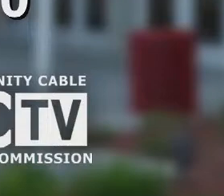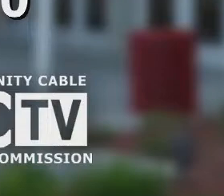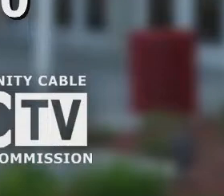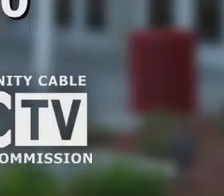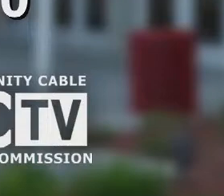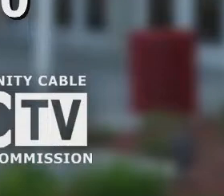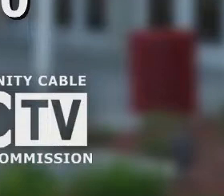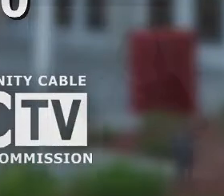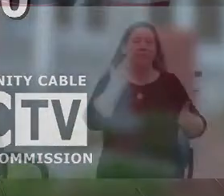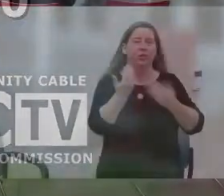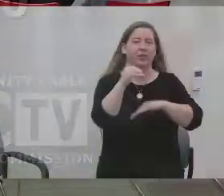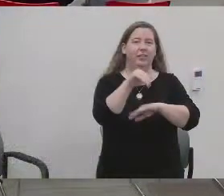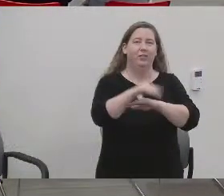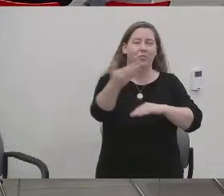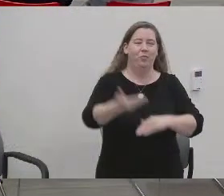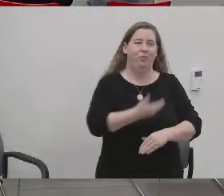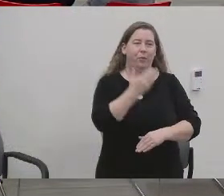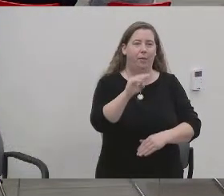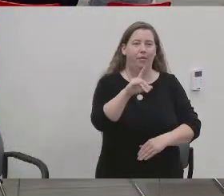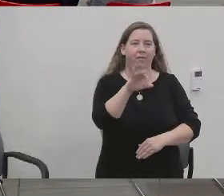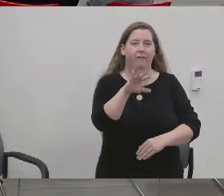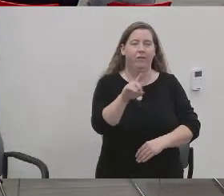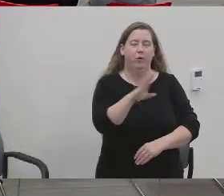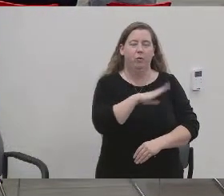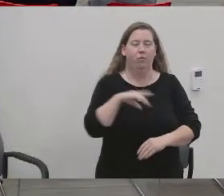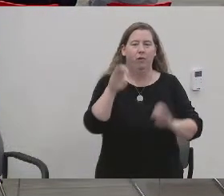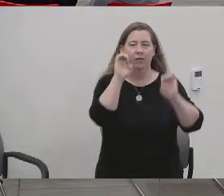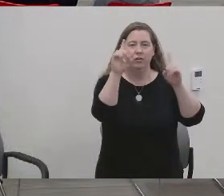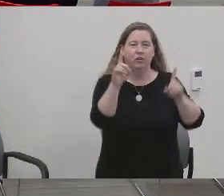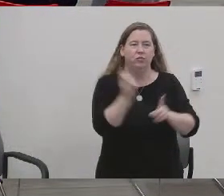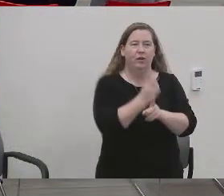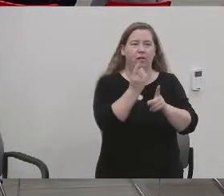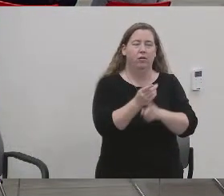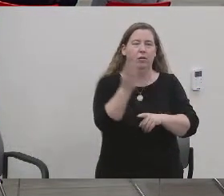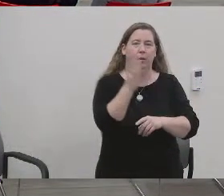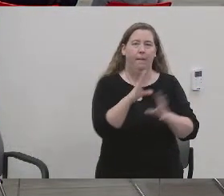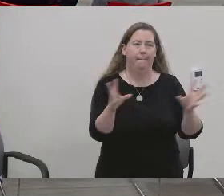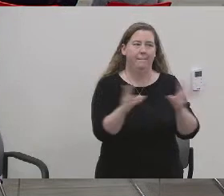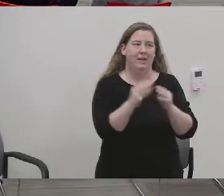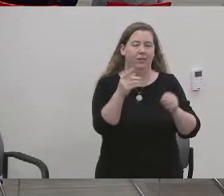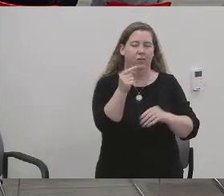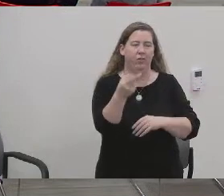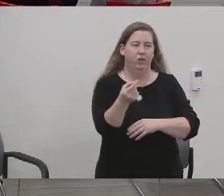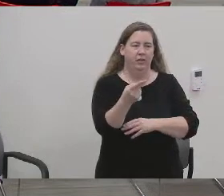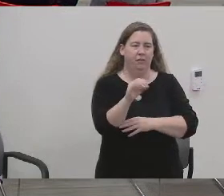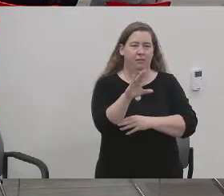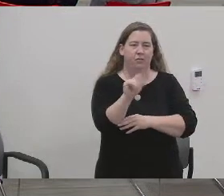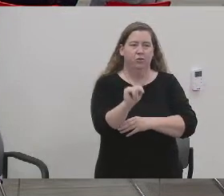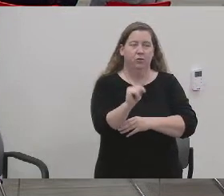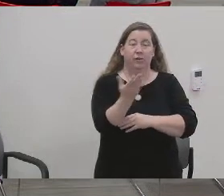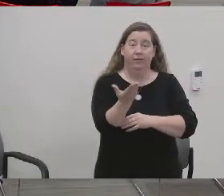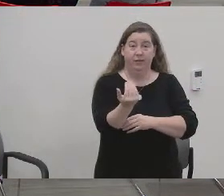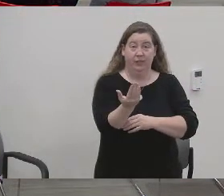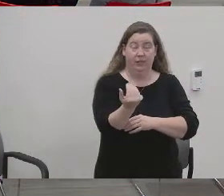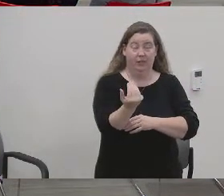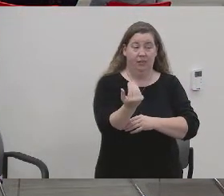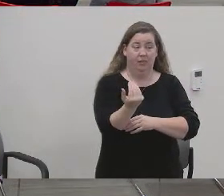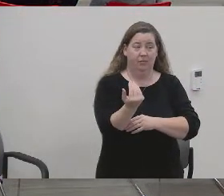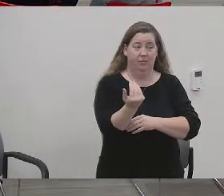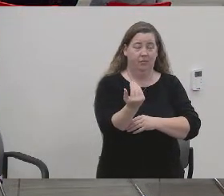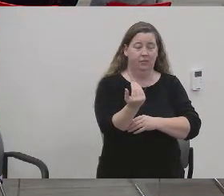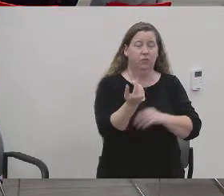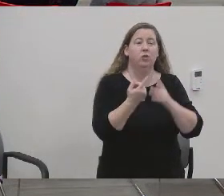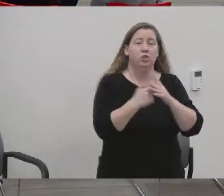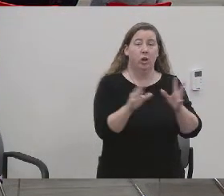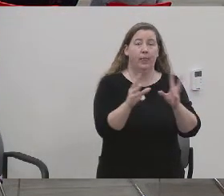Good evening, and welcome to the Milford Board of Education's regular board meeting for Thursday, October 15th. We're going to